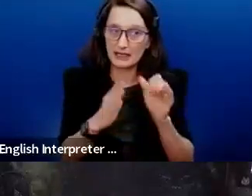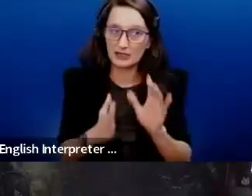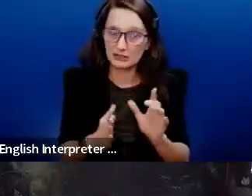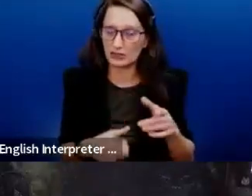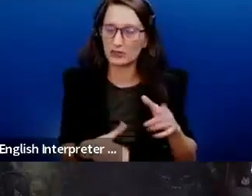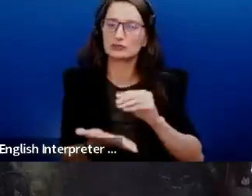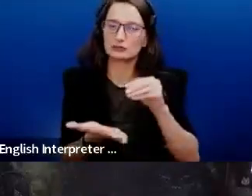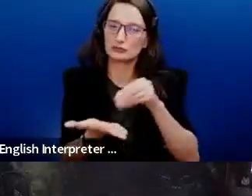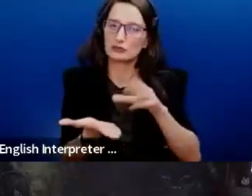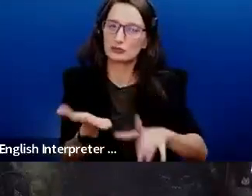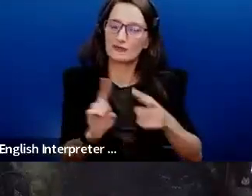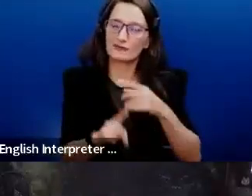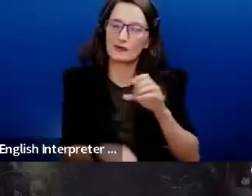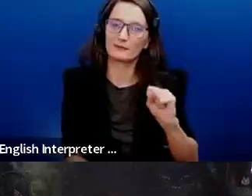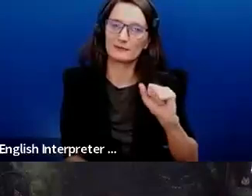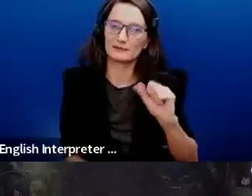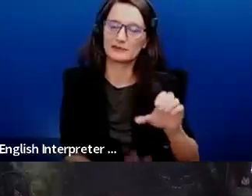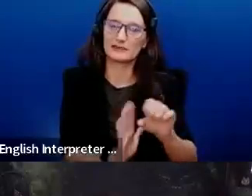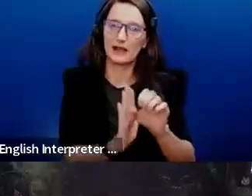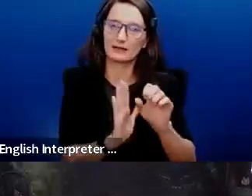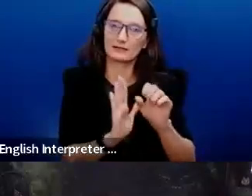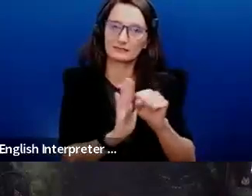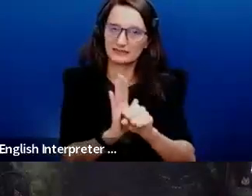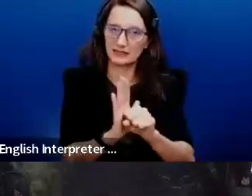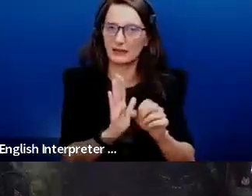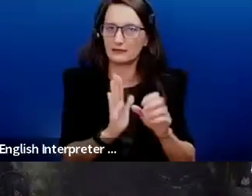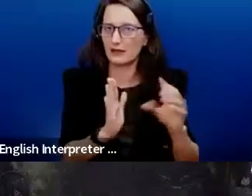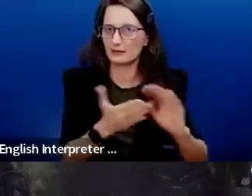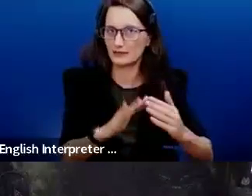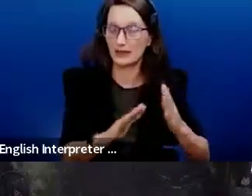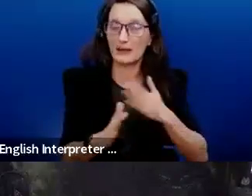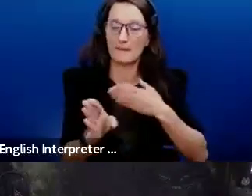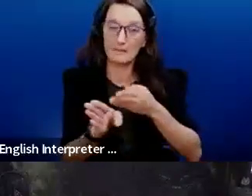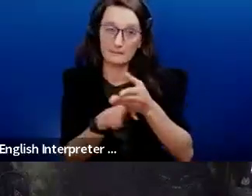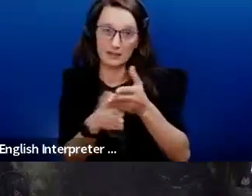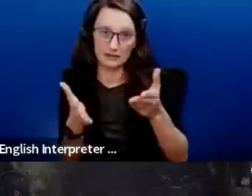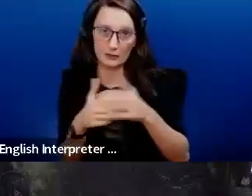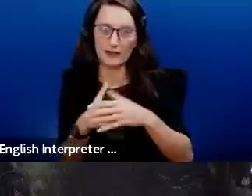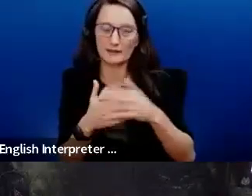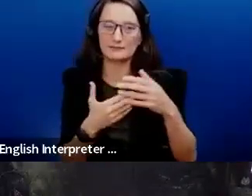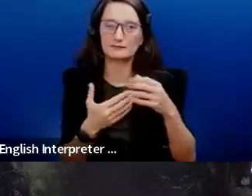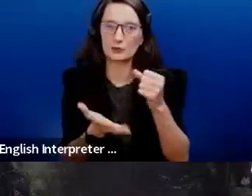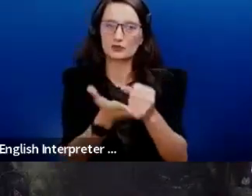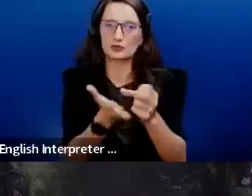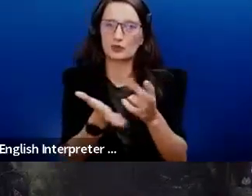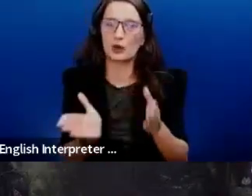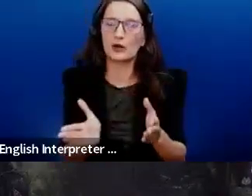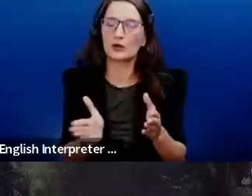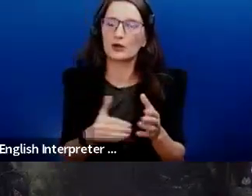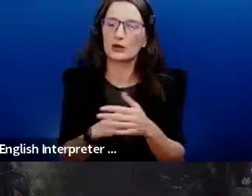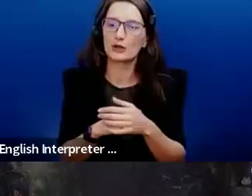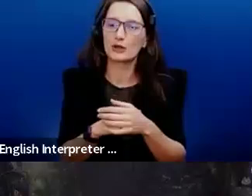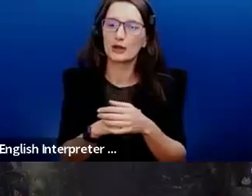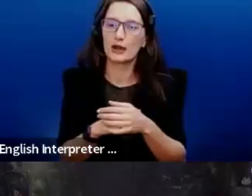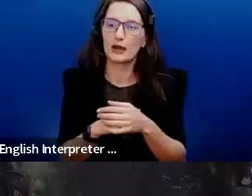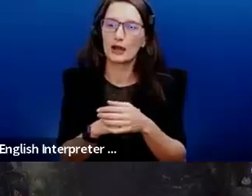State University. My major is is social worker, a master of the social